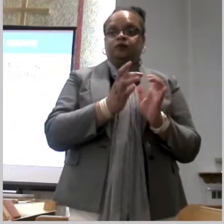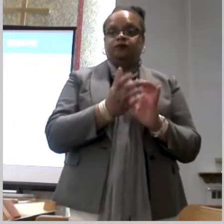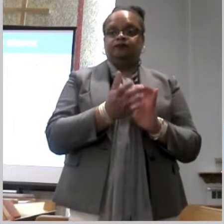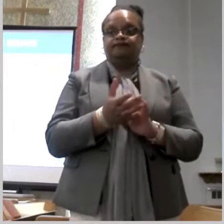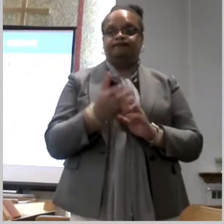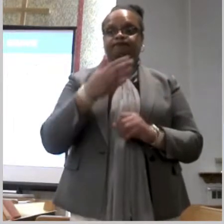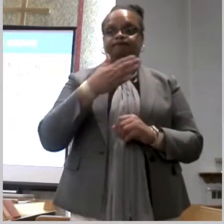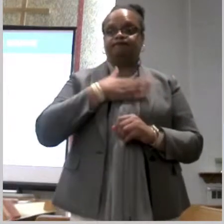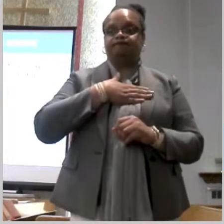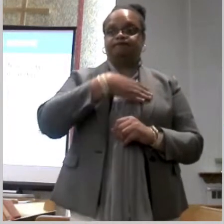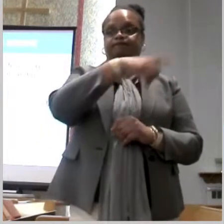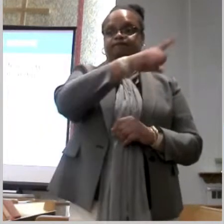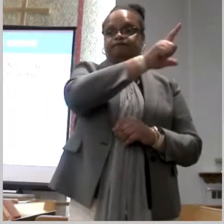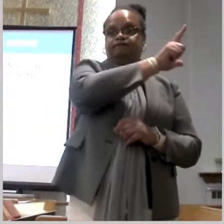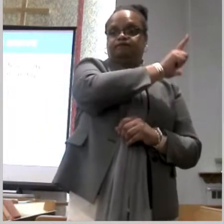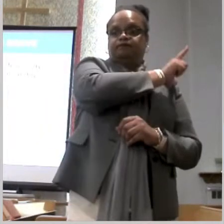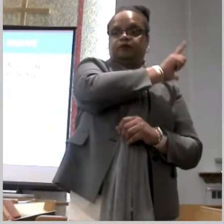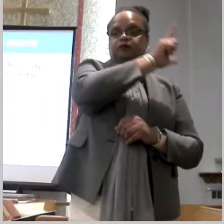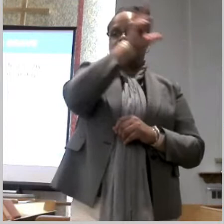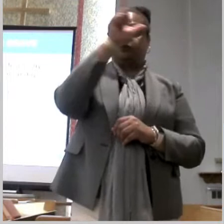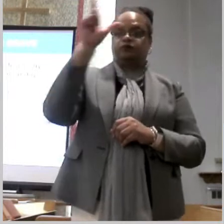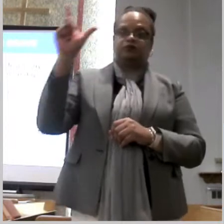coming day,